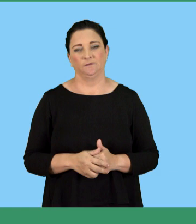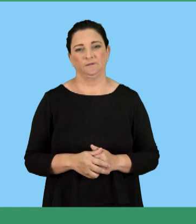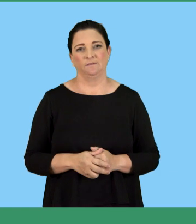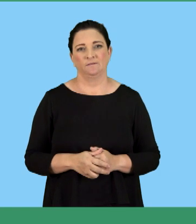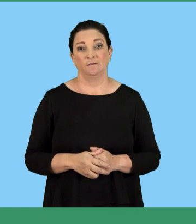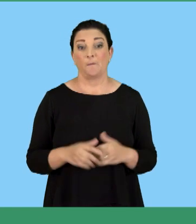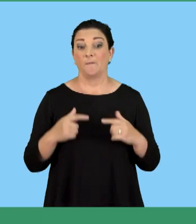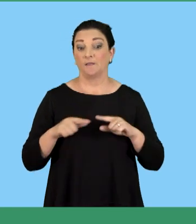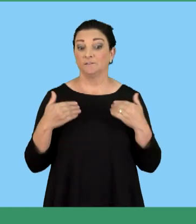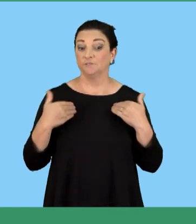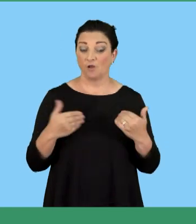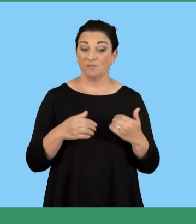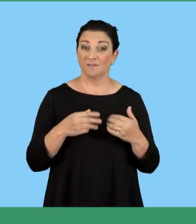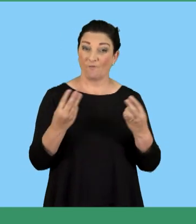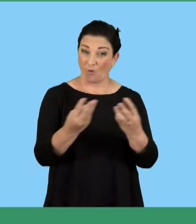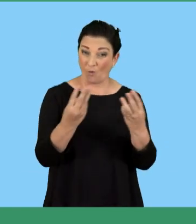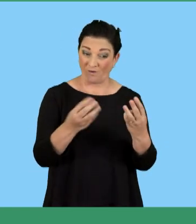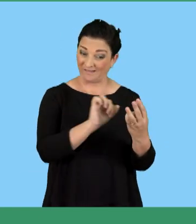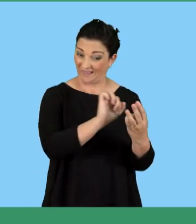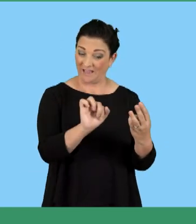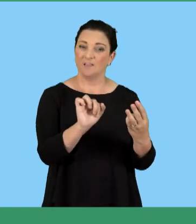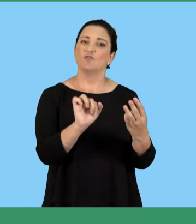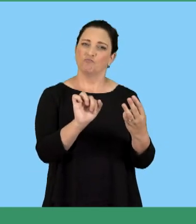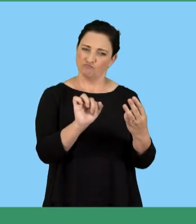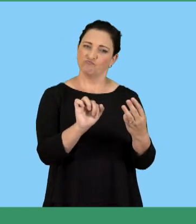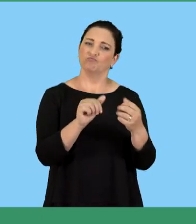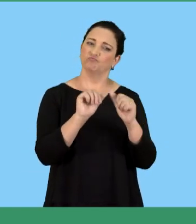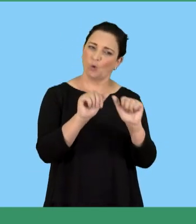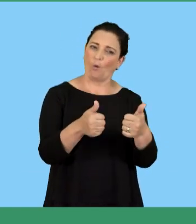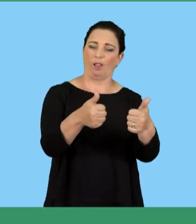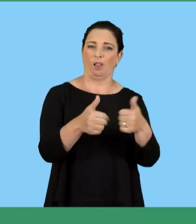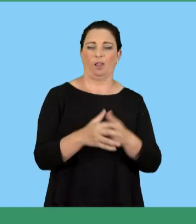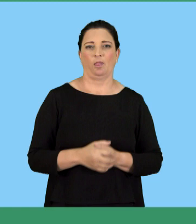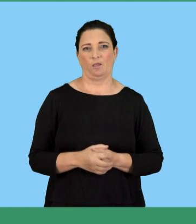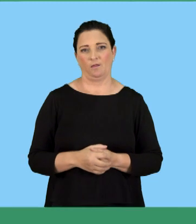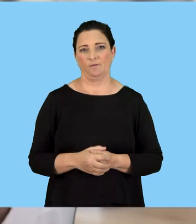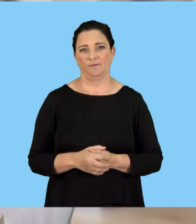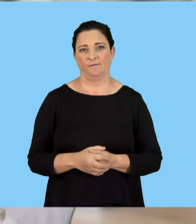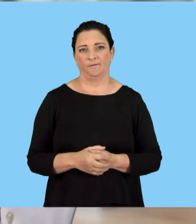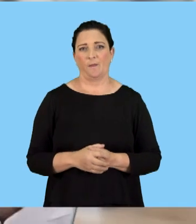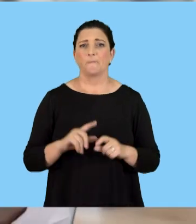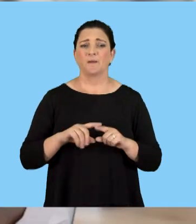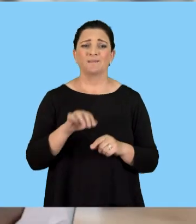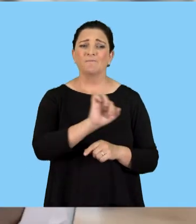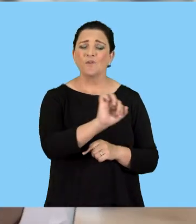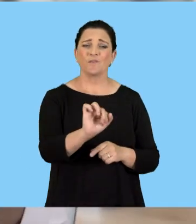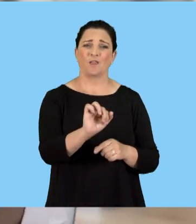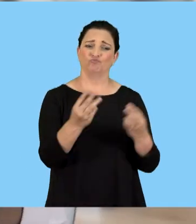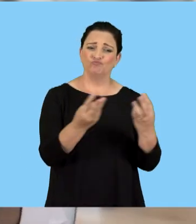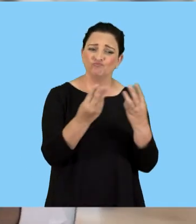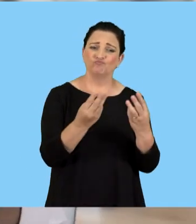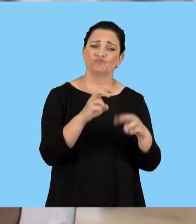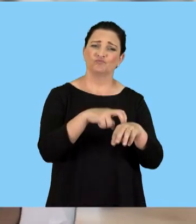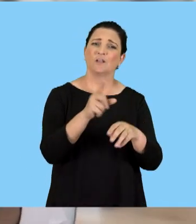well-being of the employees. Remember, when we're talking about the well-being of the employees, we're talking about caring for the employees